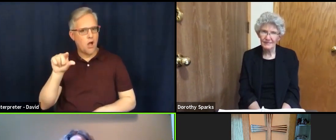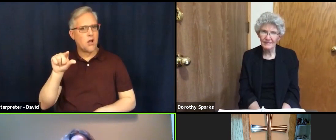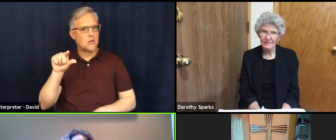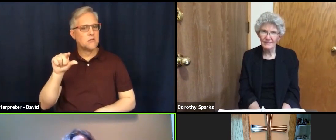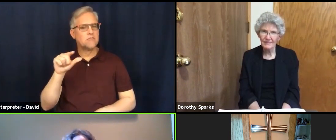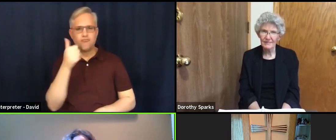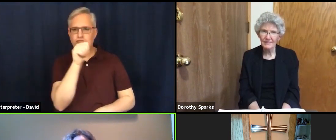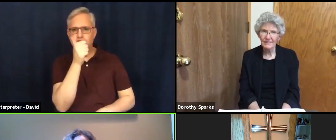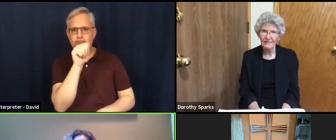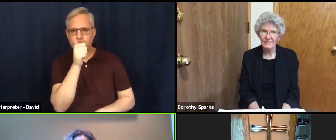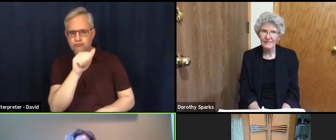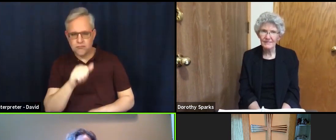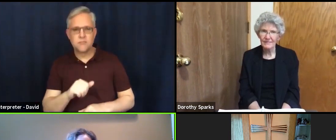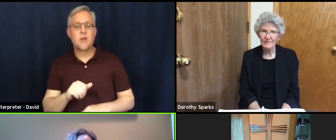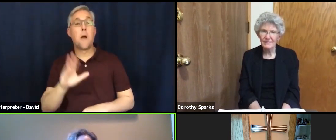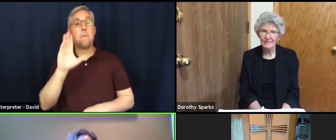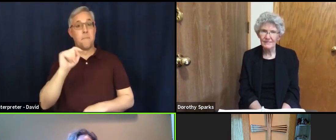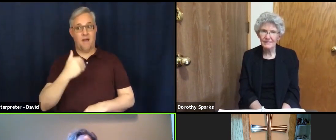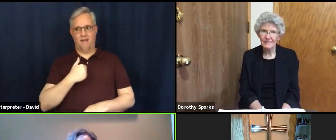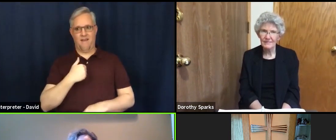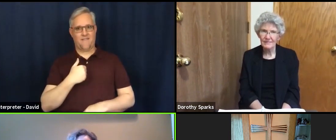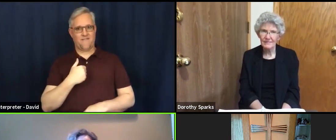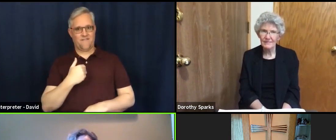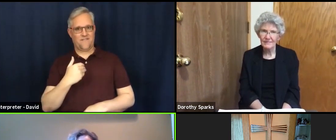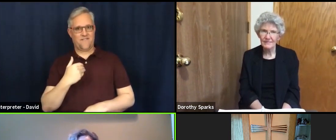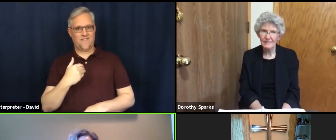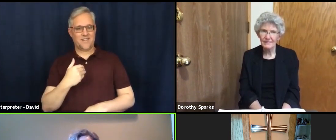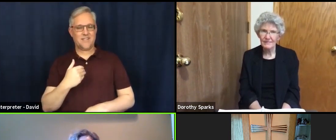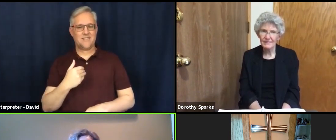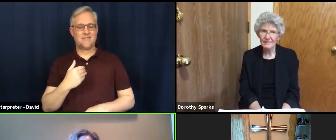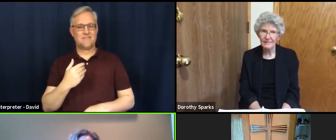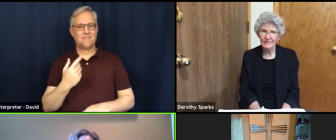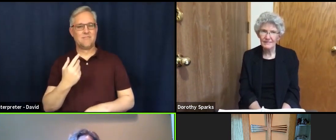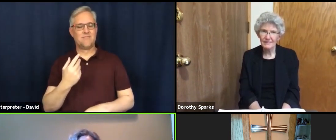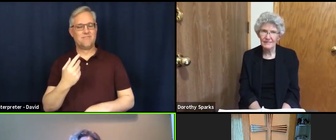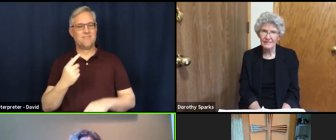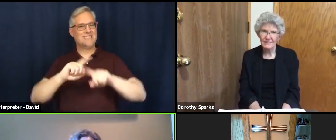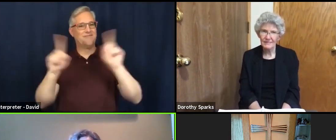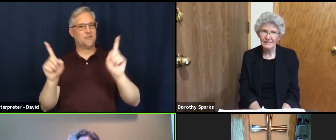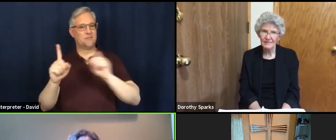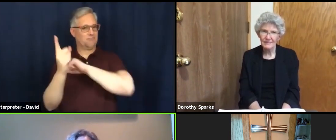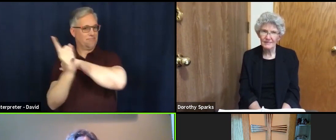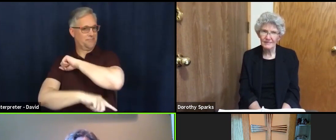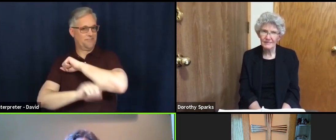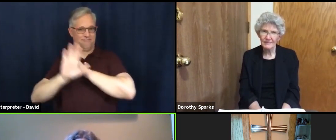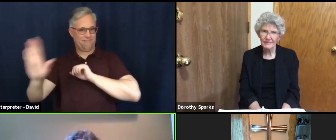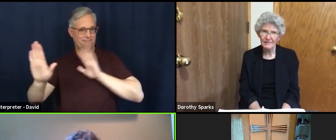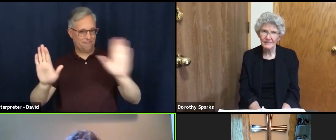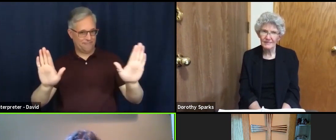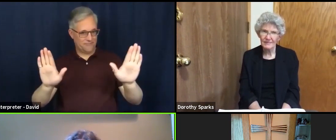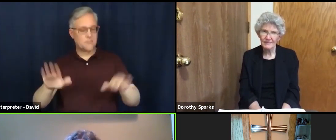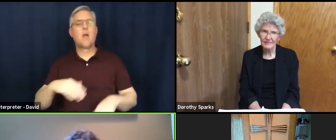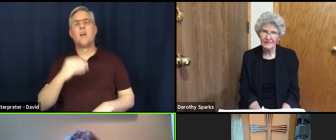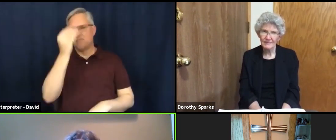So there are two different kinds of cocaine primarily that showed up in the 90s. One was powdered cocaine,